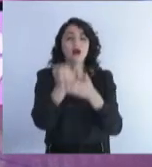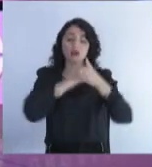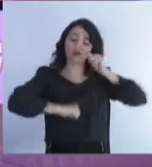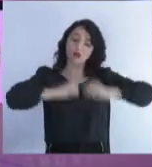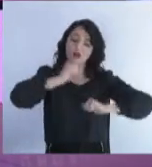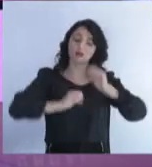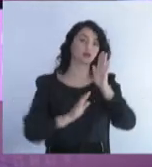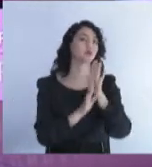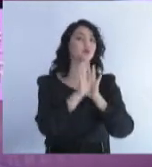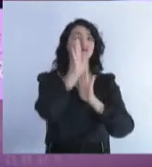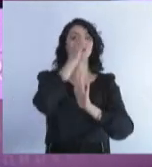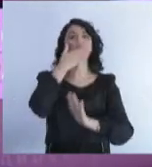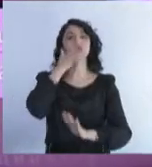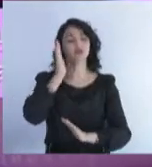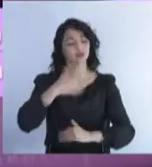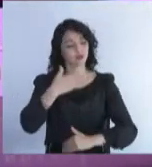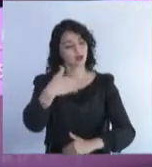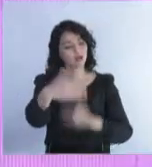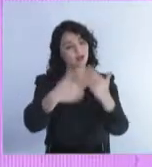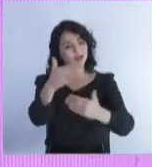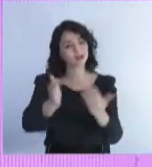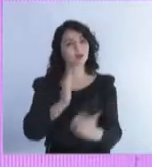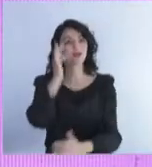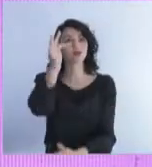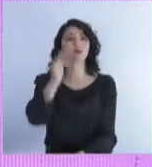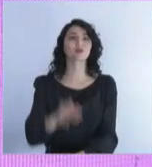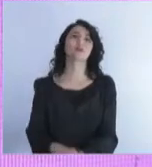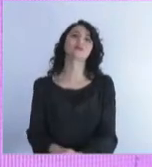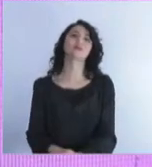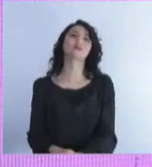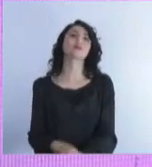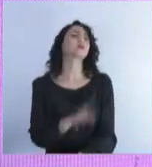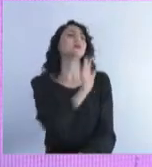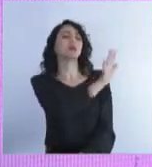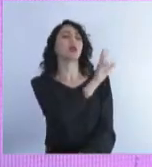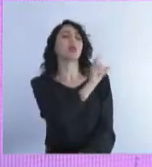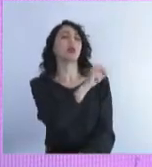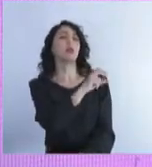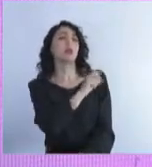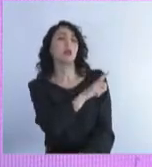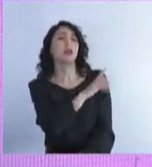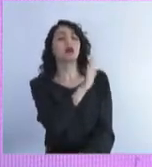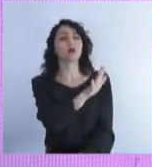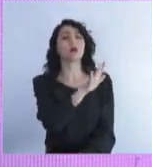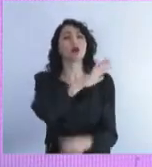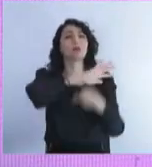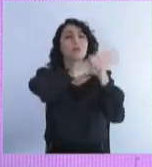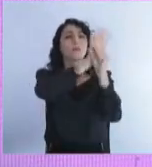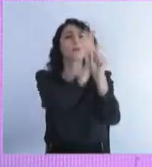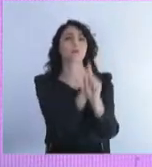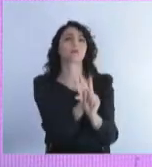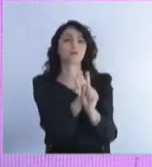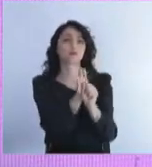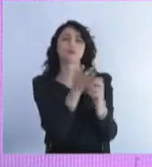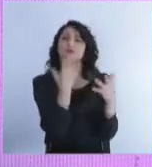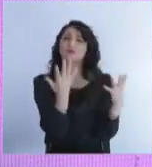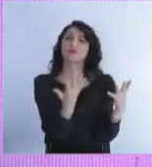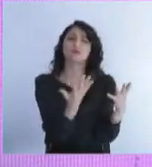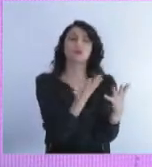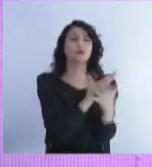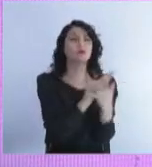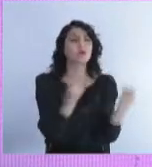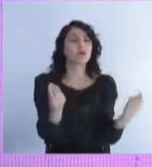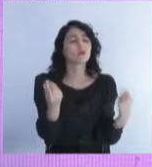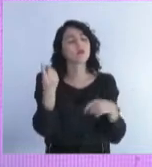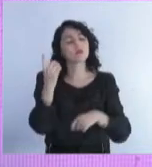sound going into the future. Daniel, this pandemic has been a very good time to